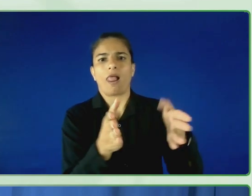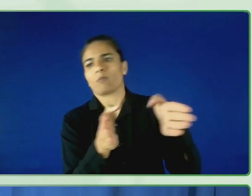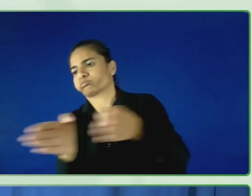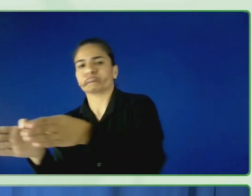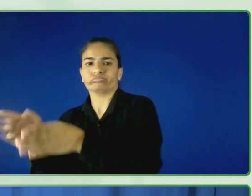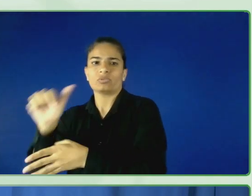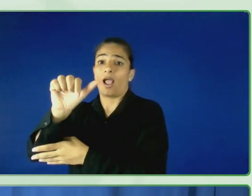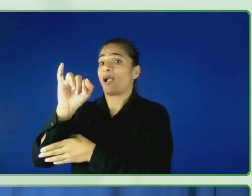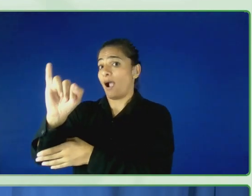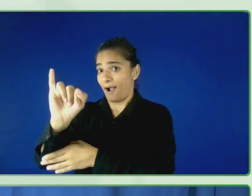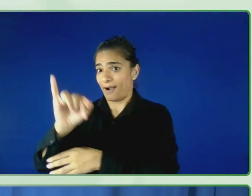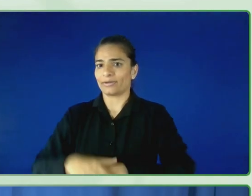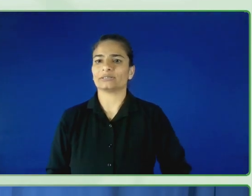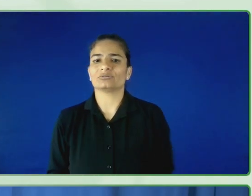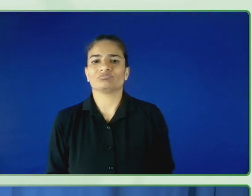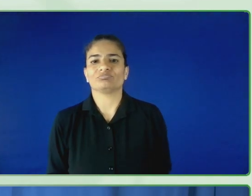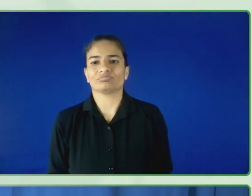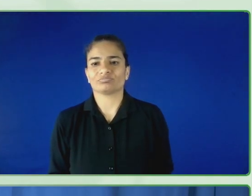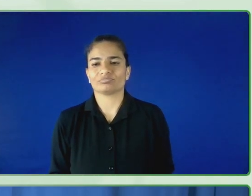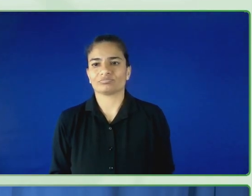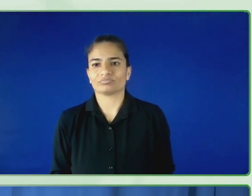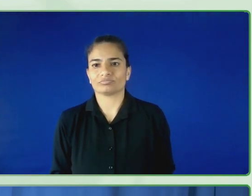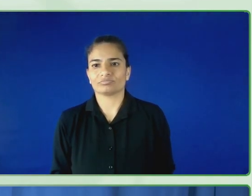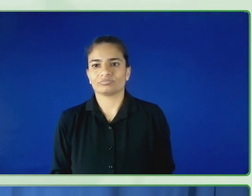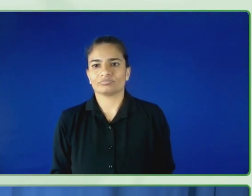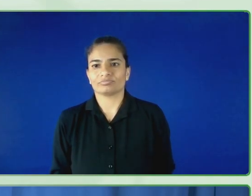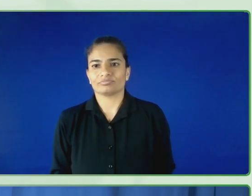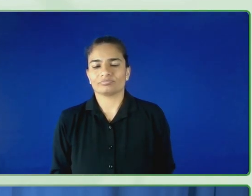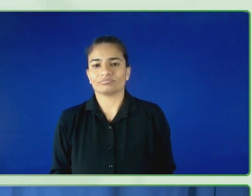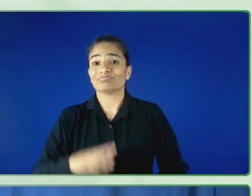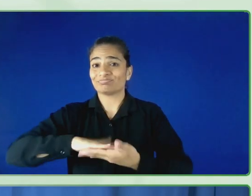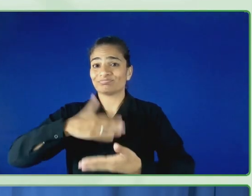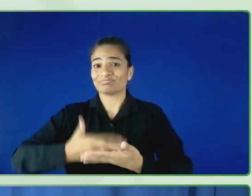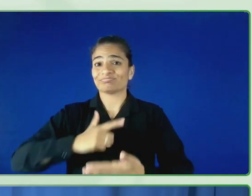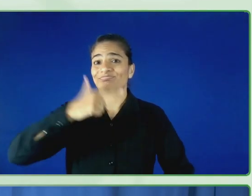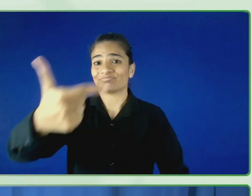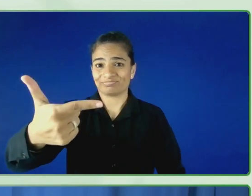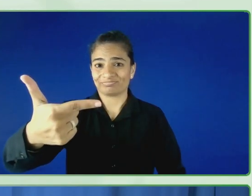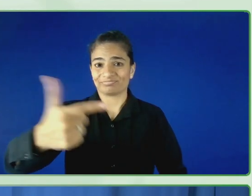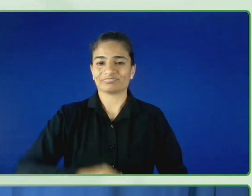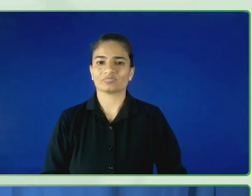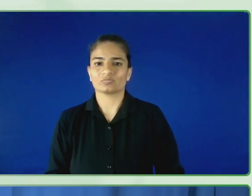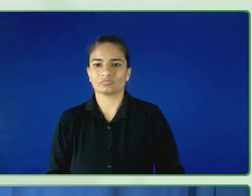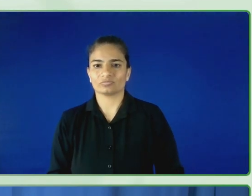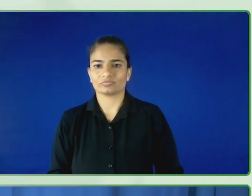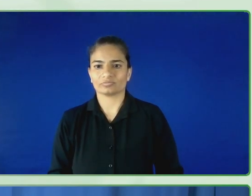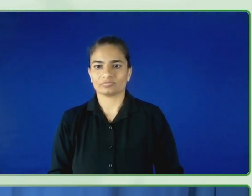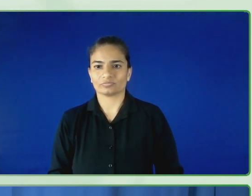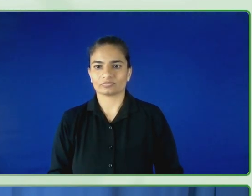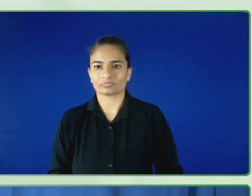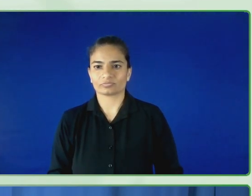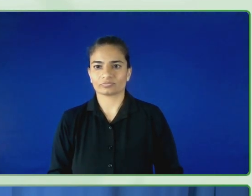Think about our AI model as a master sign language interpreter which has